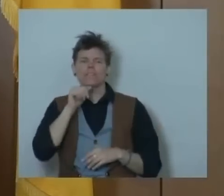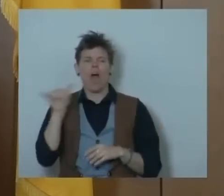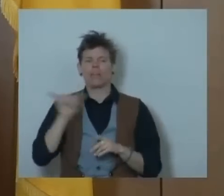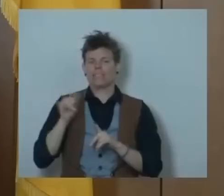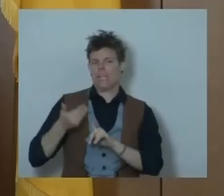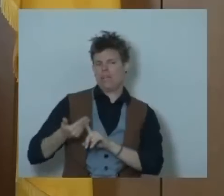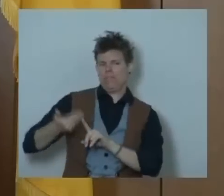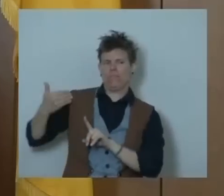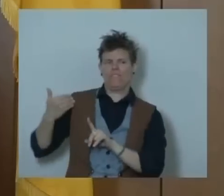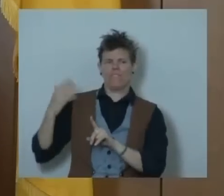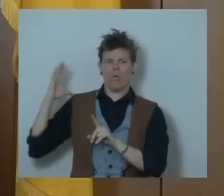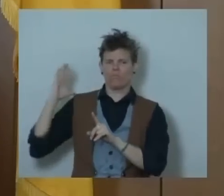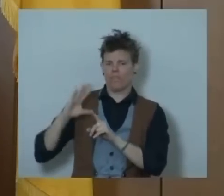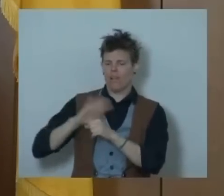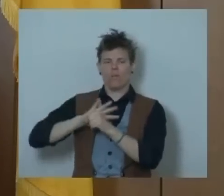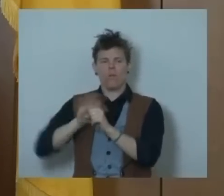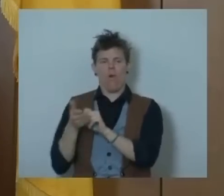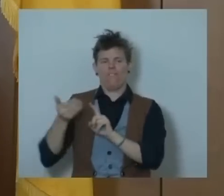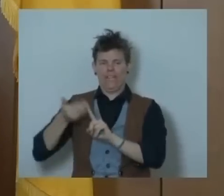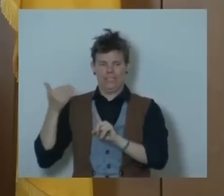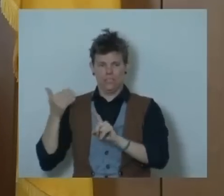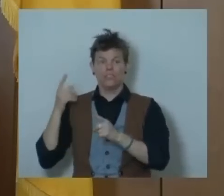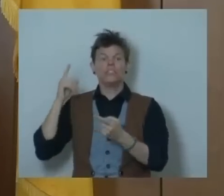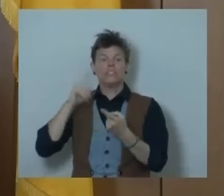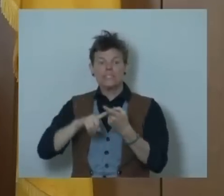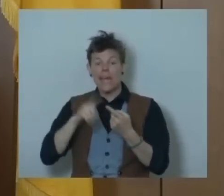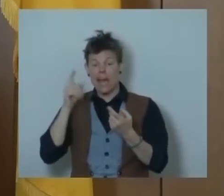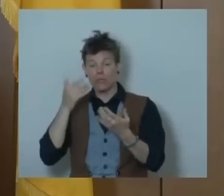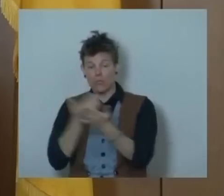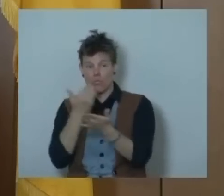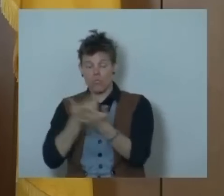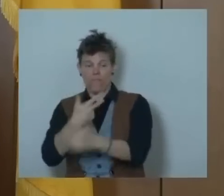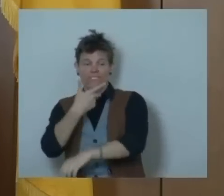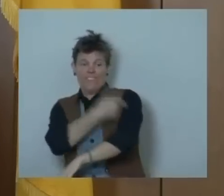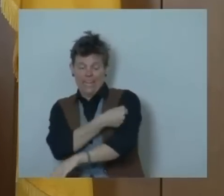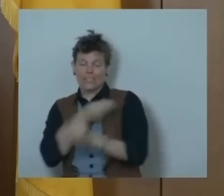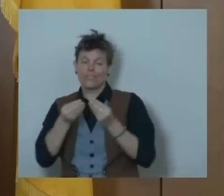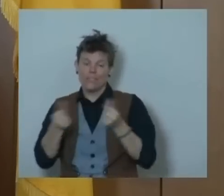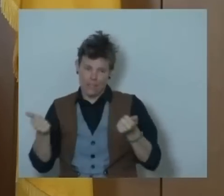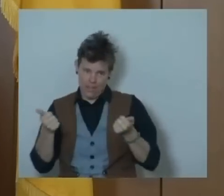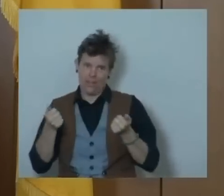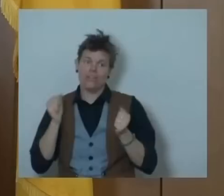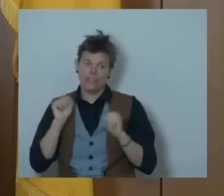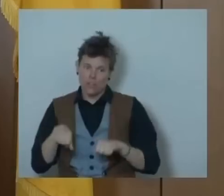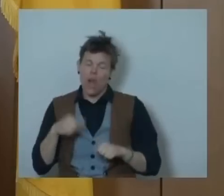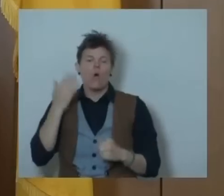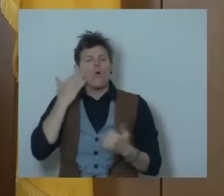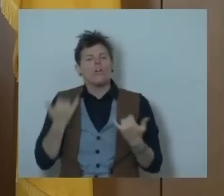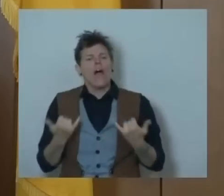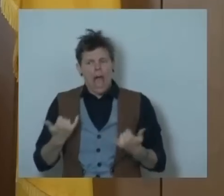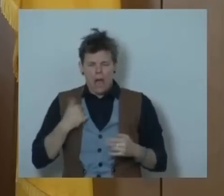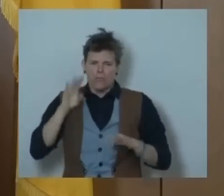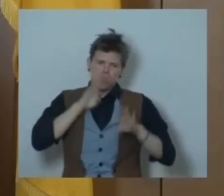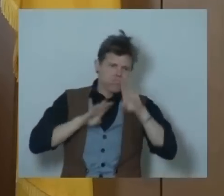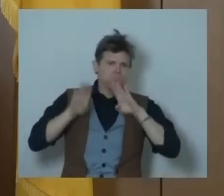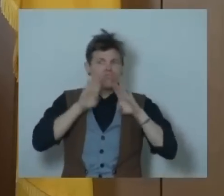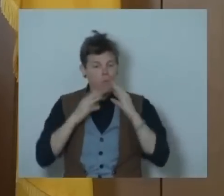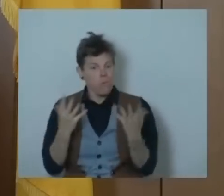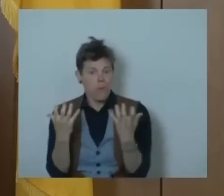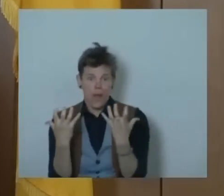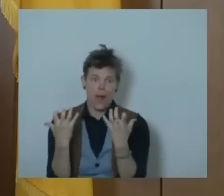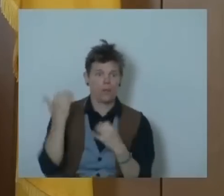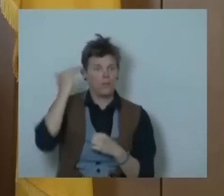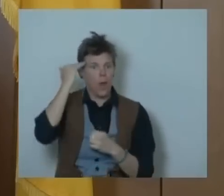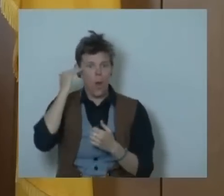pre-COVID-19 until there's a vaccine. I mean, that's fair. I think the frustration, Chris, is that everybody wants to know date certain. When is